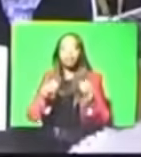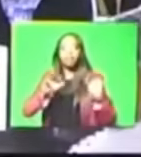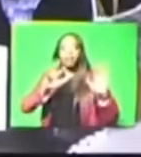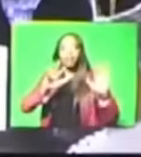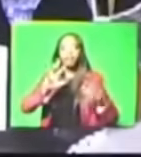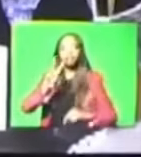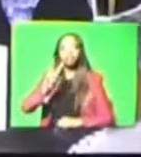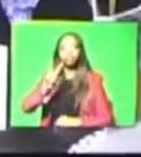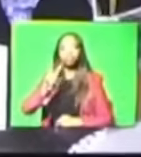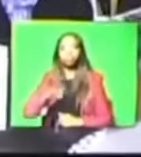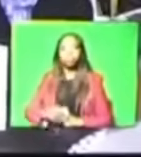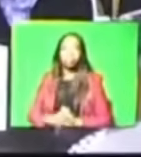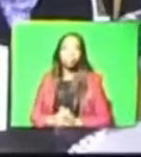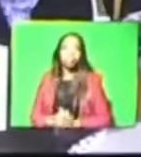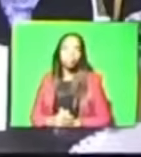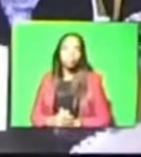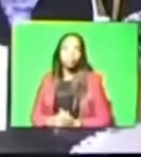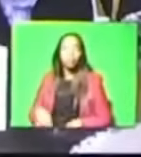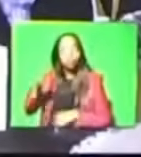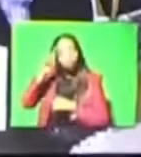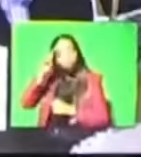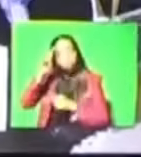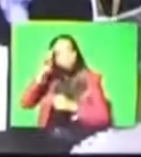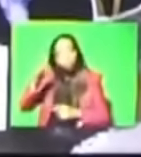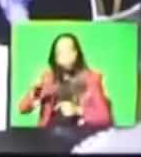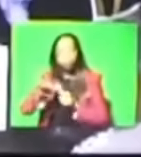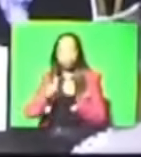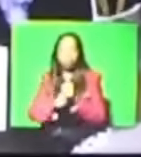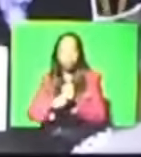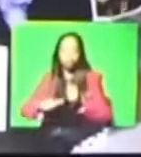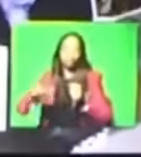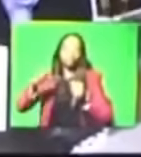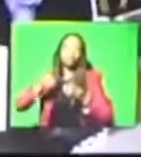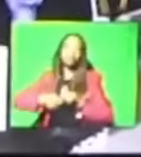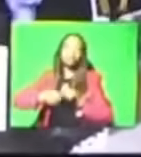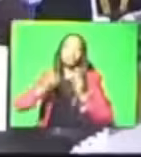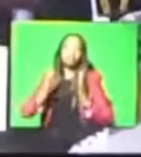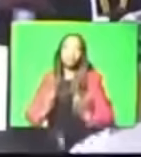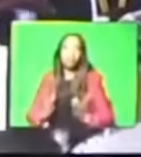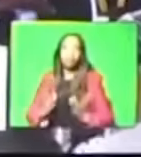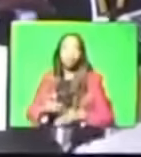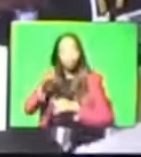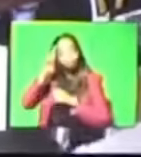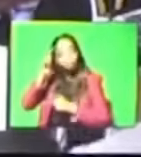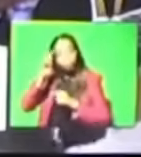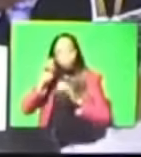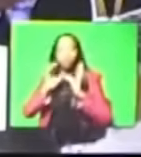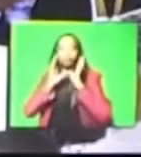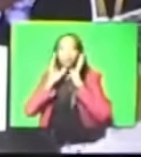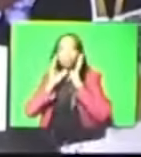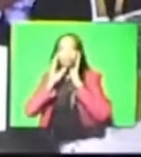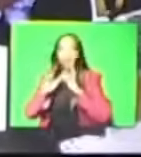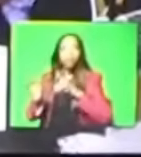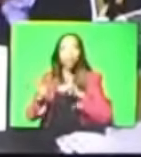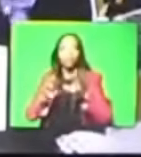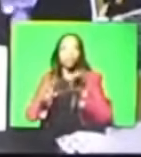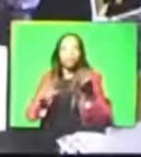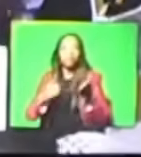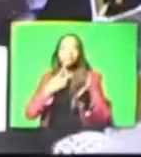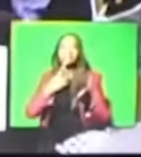92. Honorable Deputy Speaker, the Honorable Malema referred to the President as a